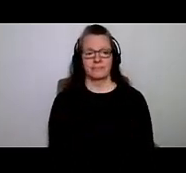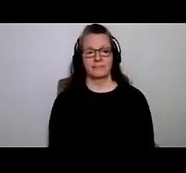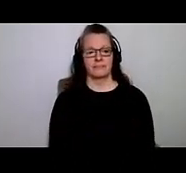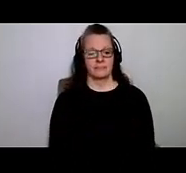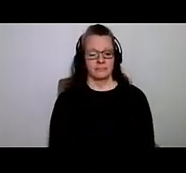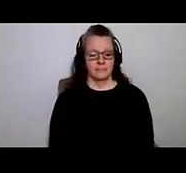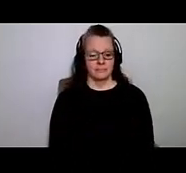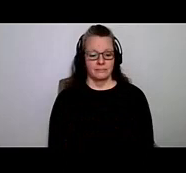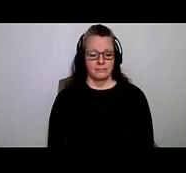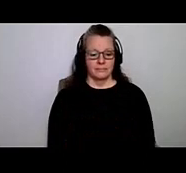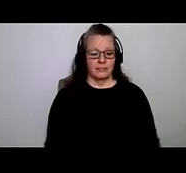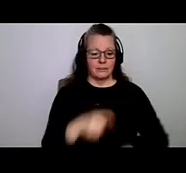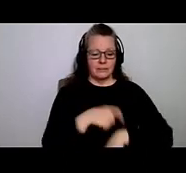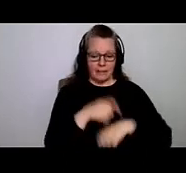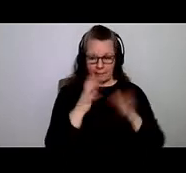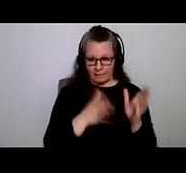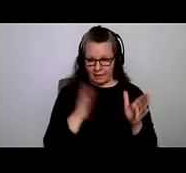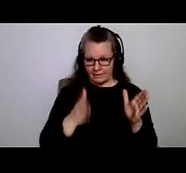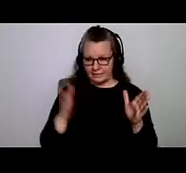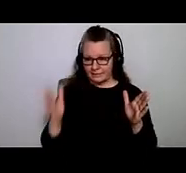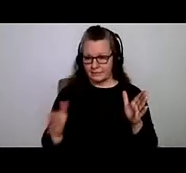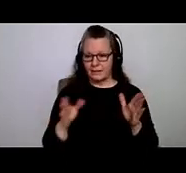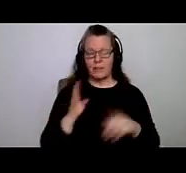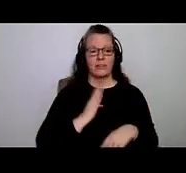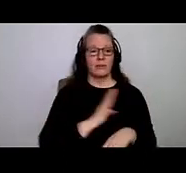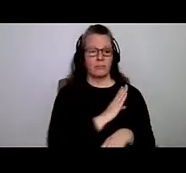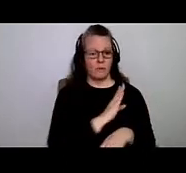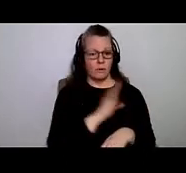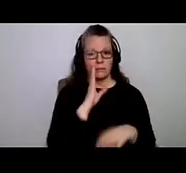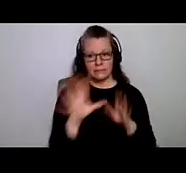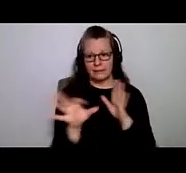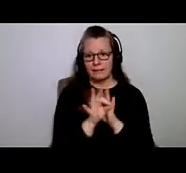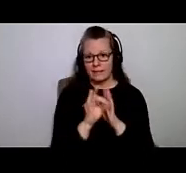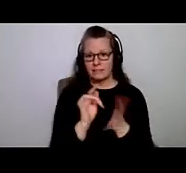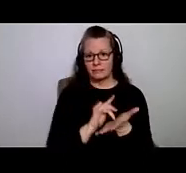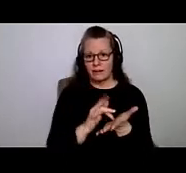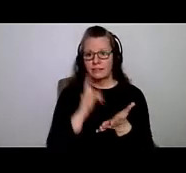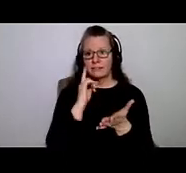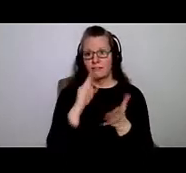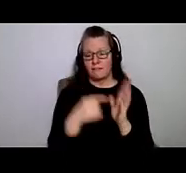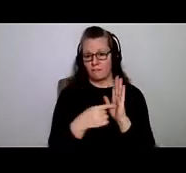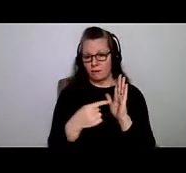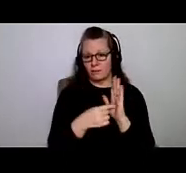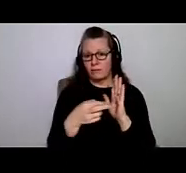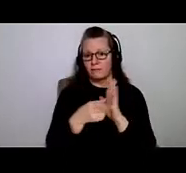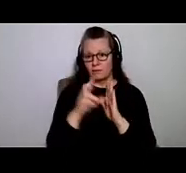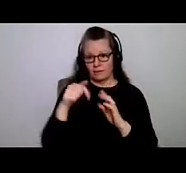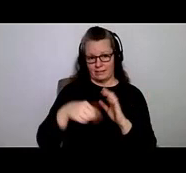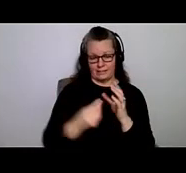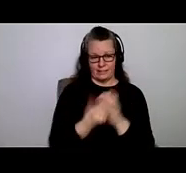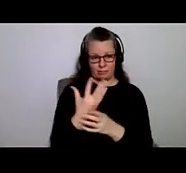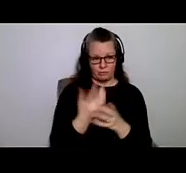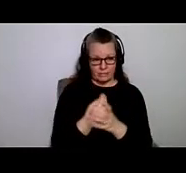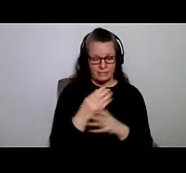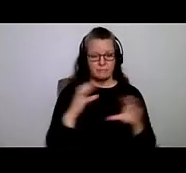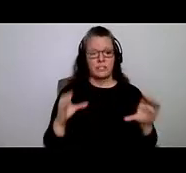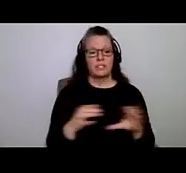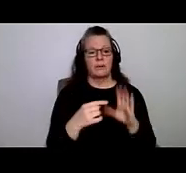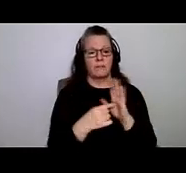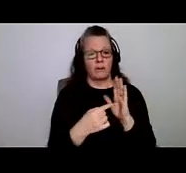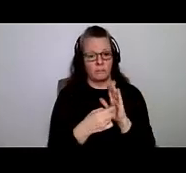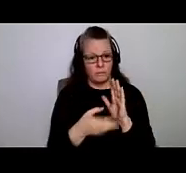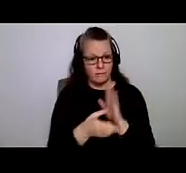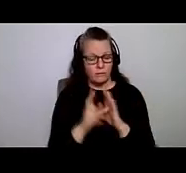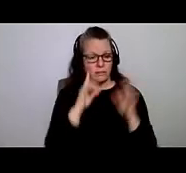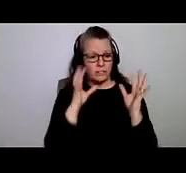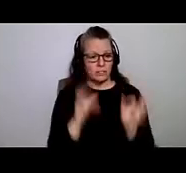So timeline. So the board is going to select drugs for an affordability review this spring, conduct affordability reviews and determine if a drug is